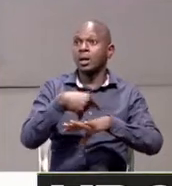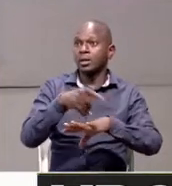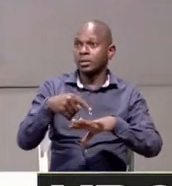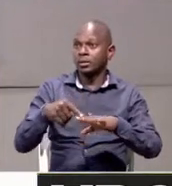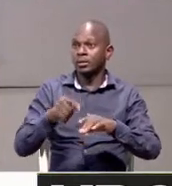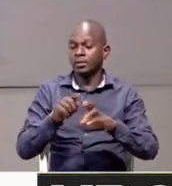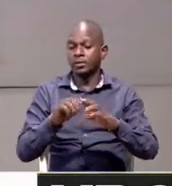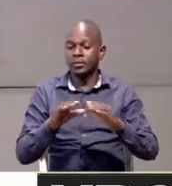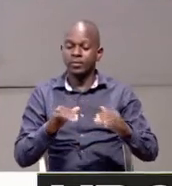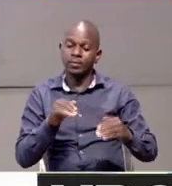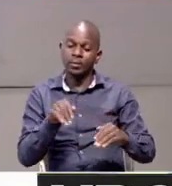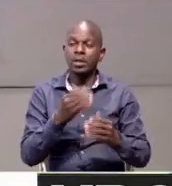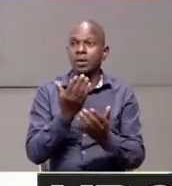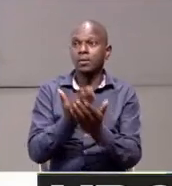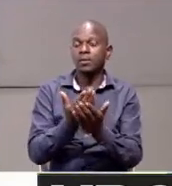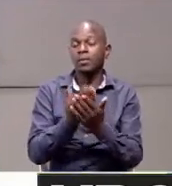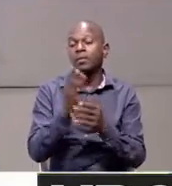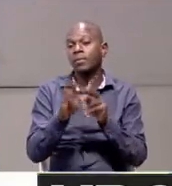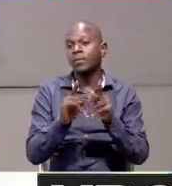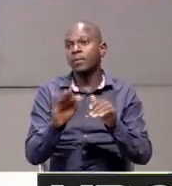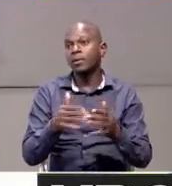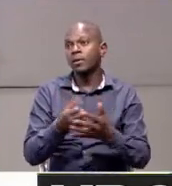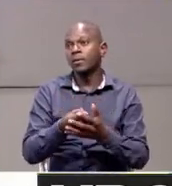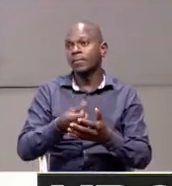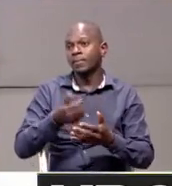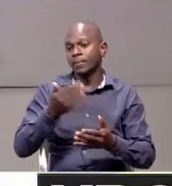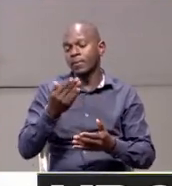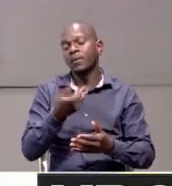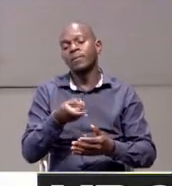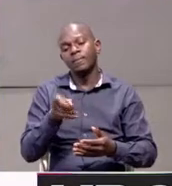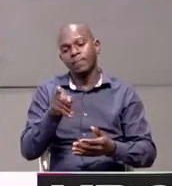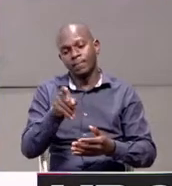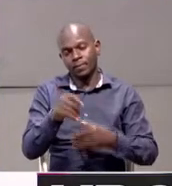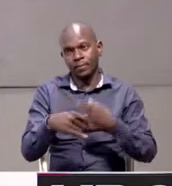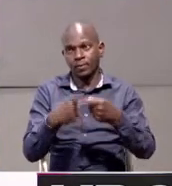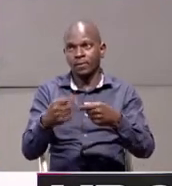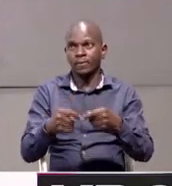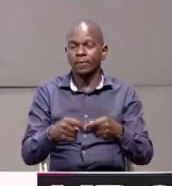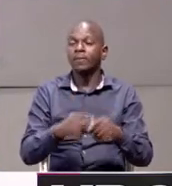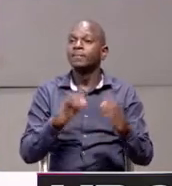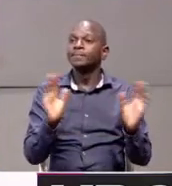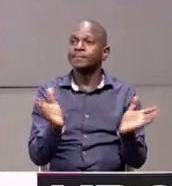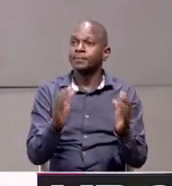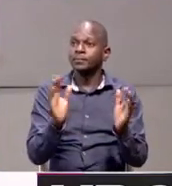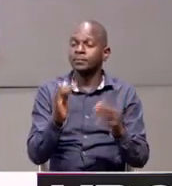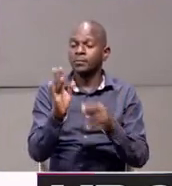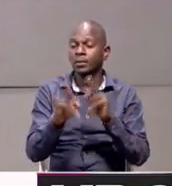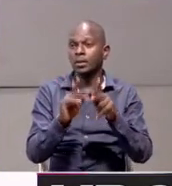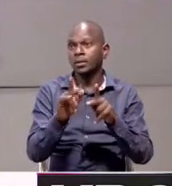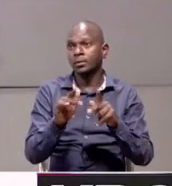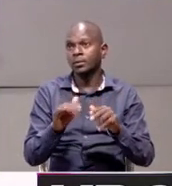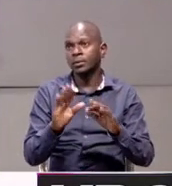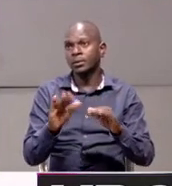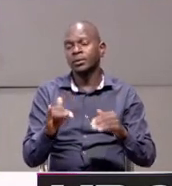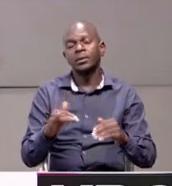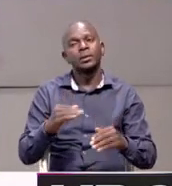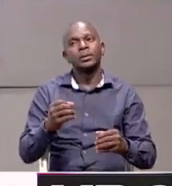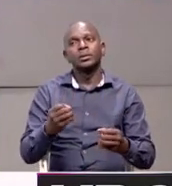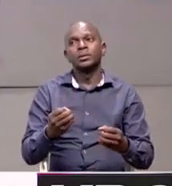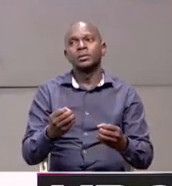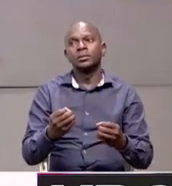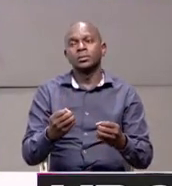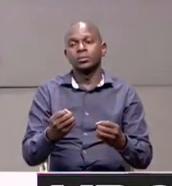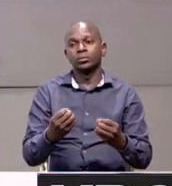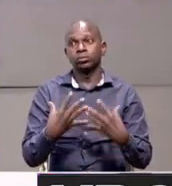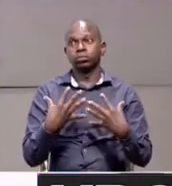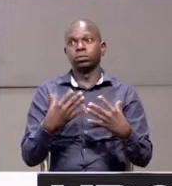Karim Chigua, appealed to residents to value these regular medical checkups. Kubiriza abantu bonna gwata nalwala atandafuna